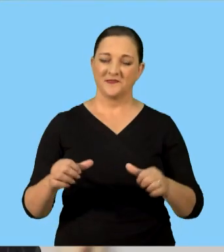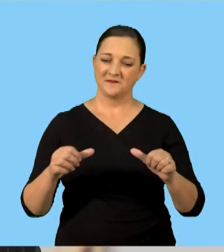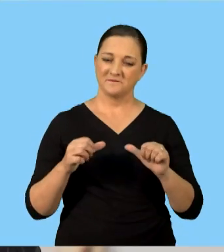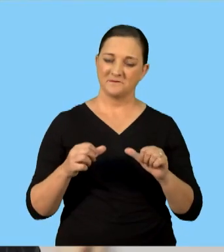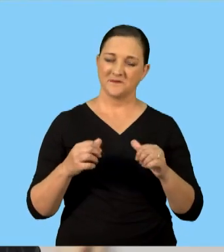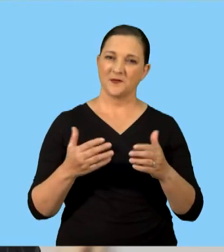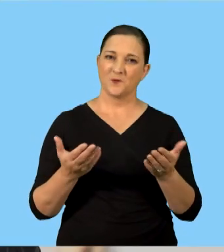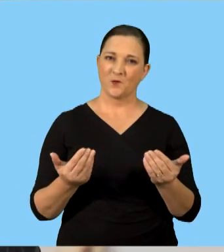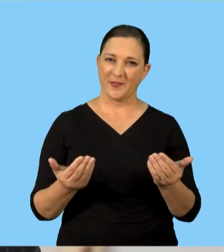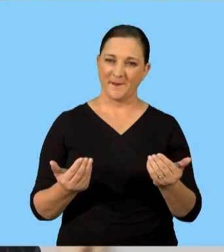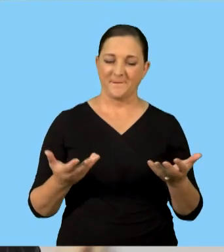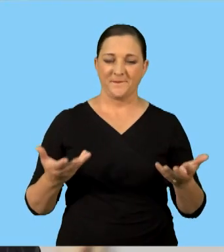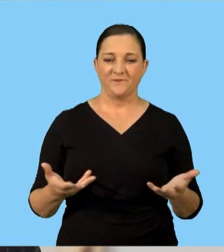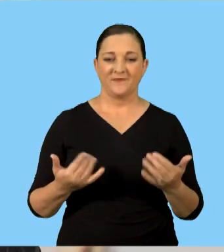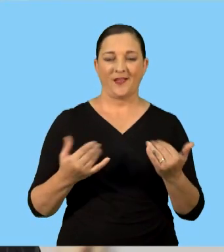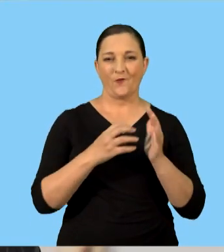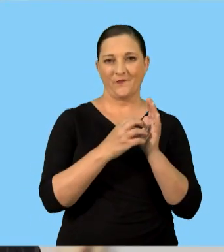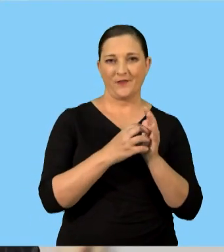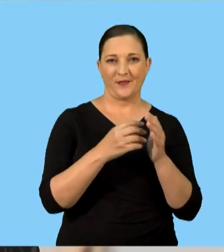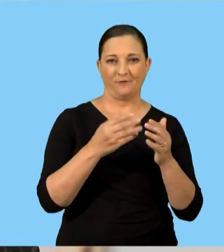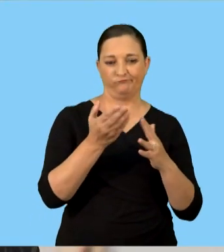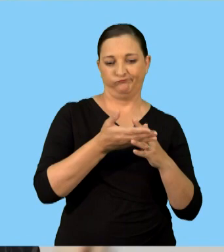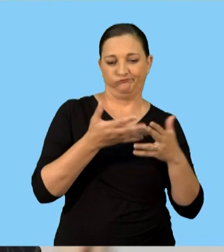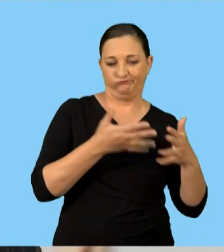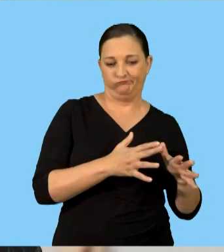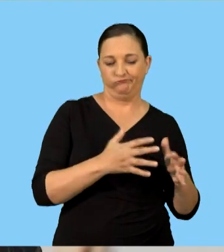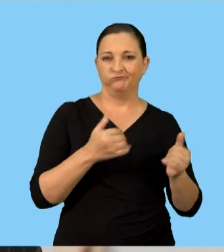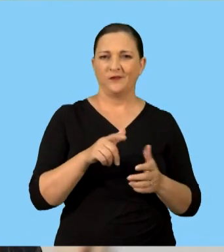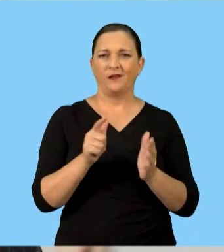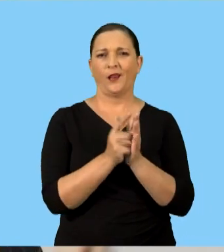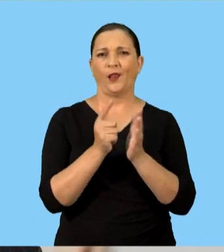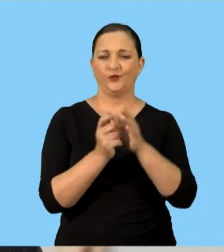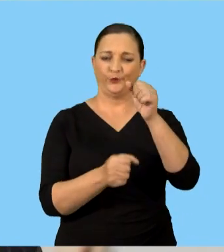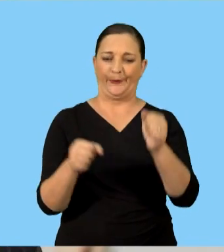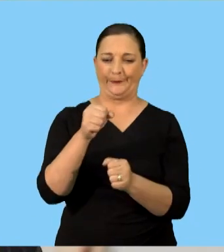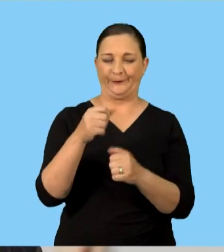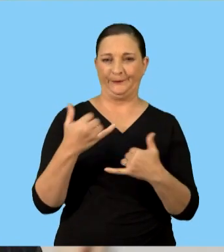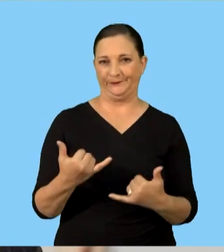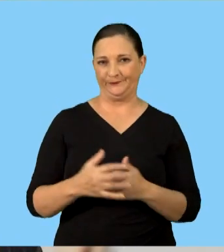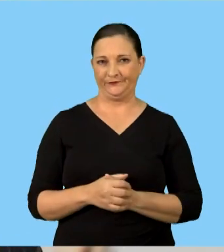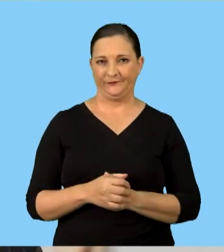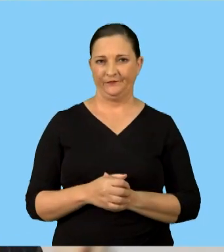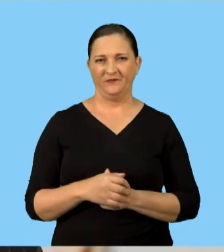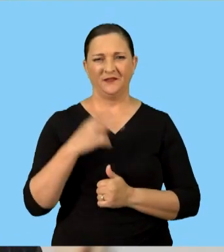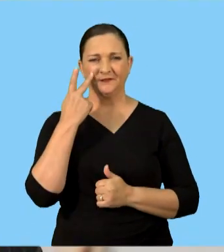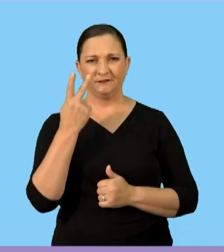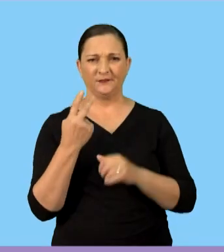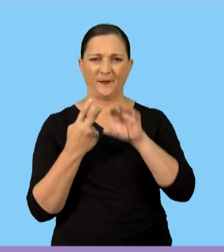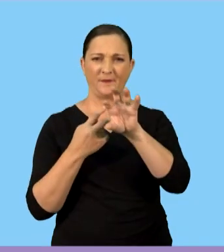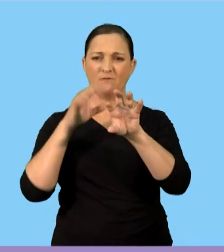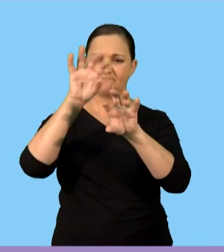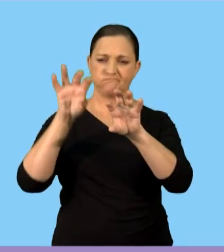Welcome back from the ad break, and let's wrap up our lesson. So let's look at our concept map again and look at